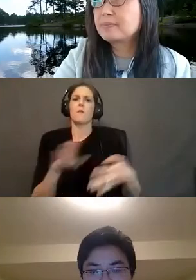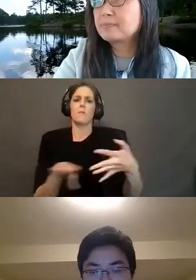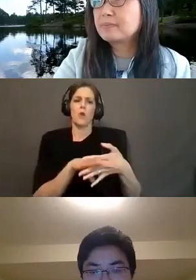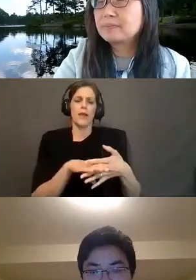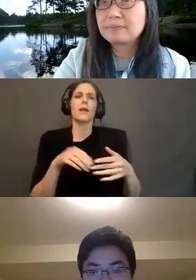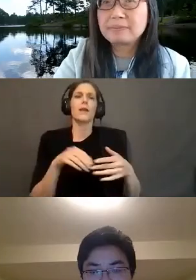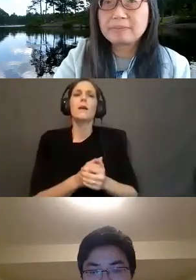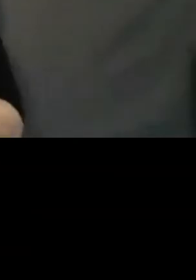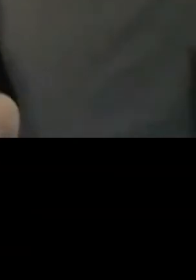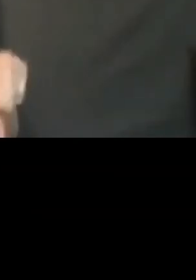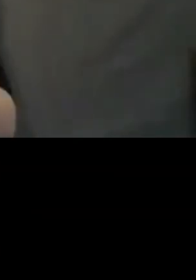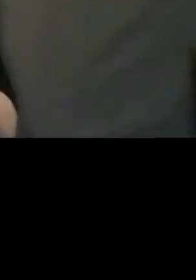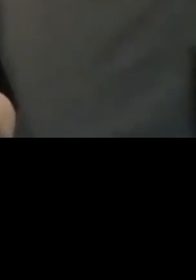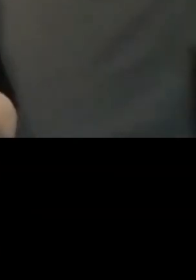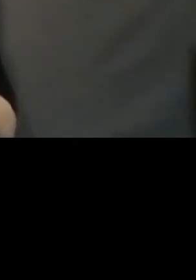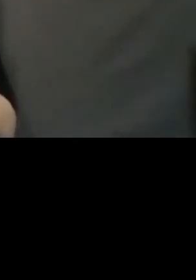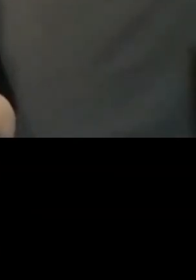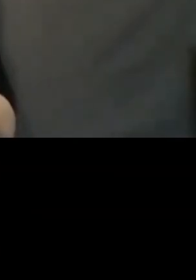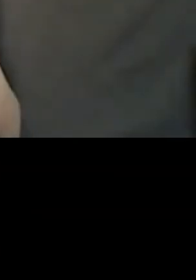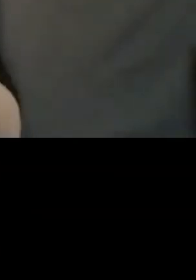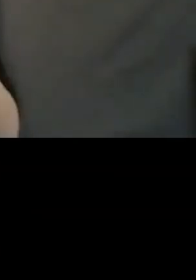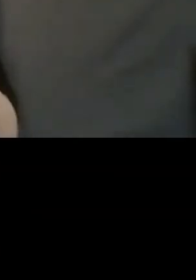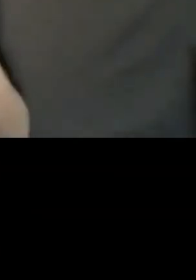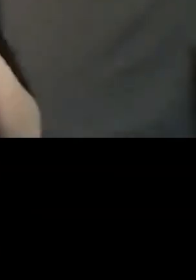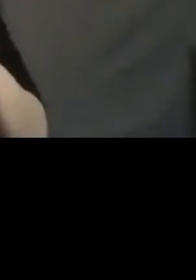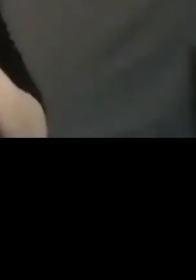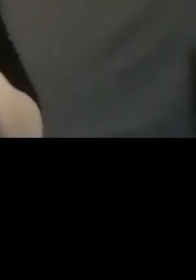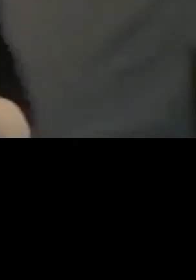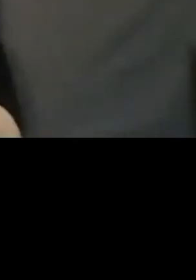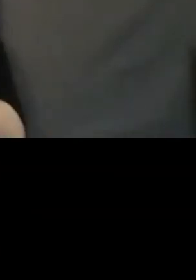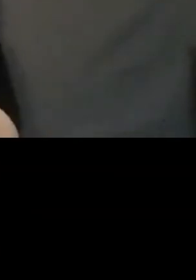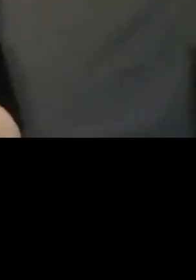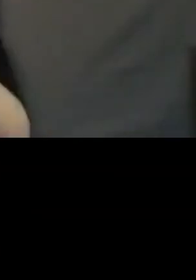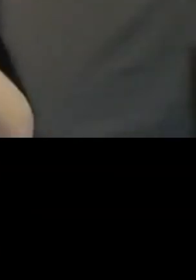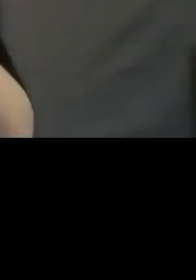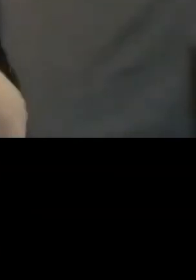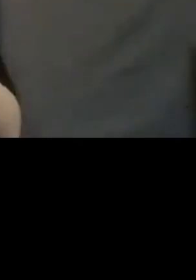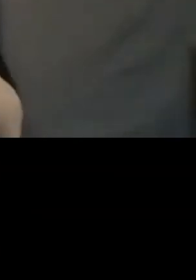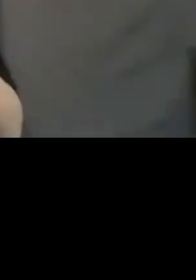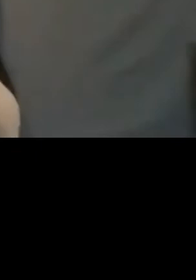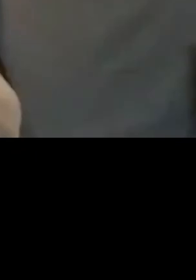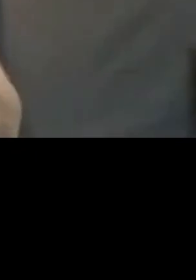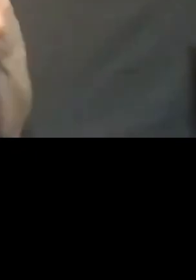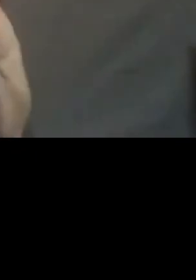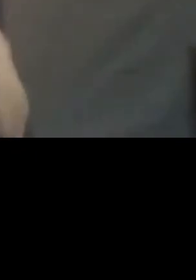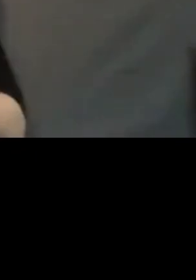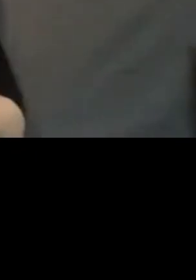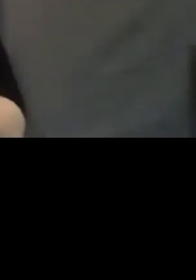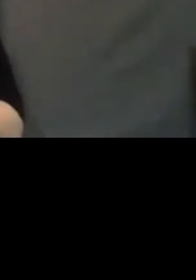you speak a bit more about using weights versus using the pool mean differences?